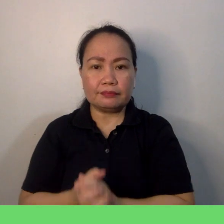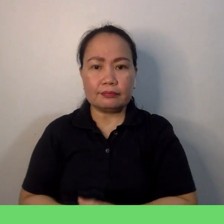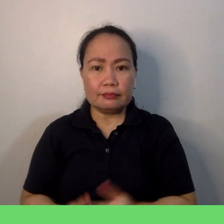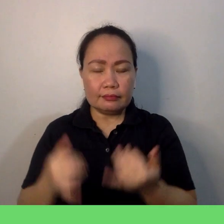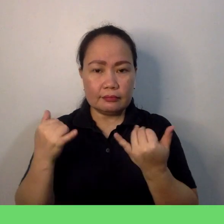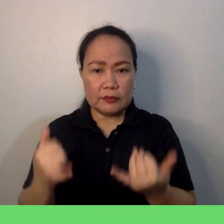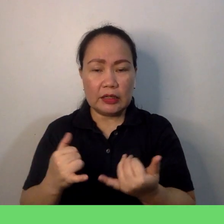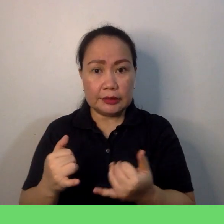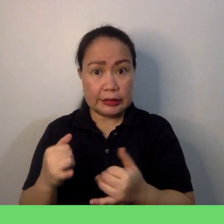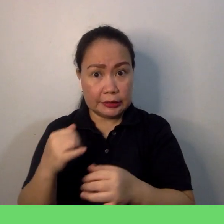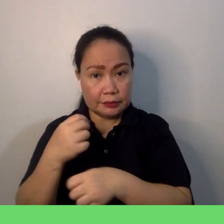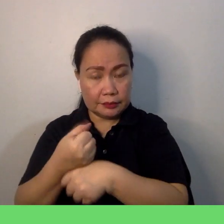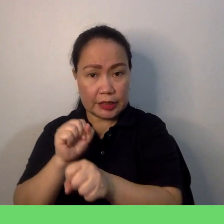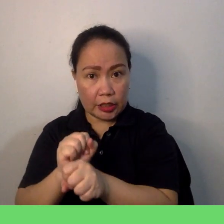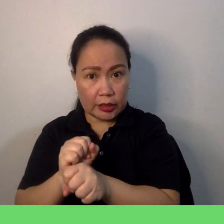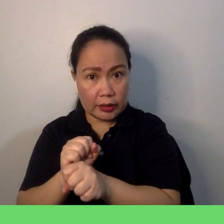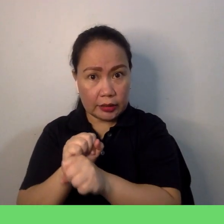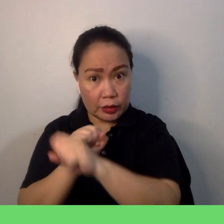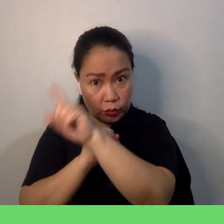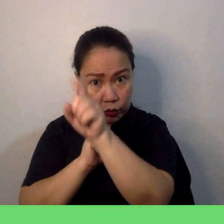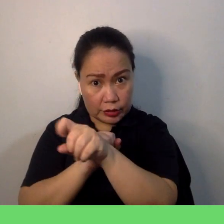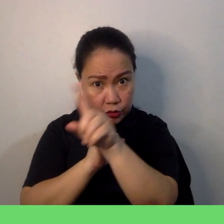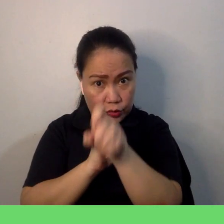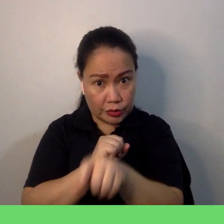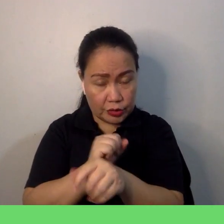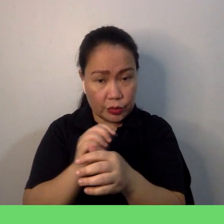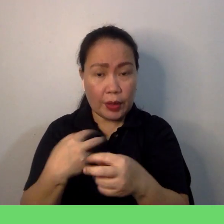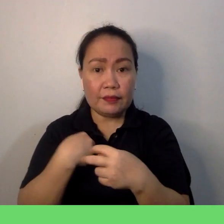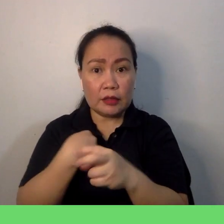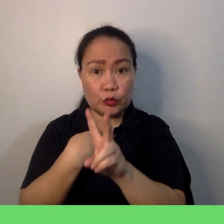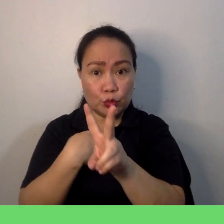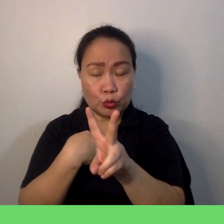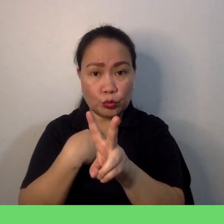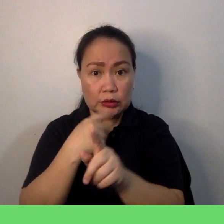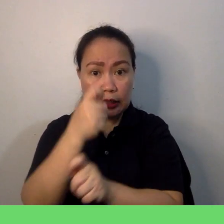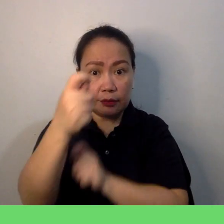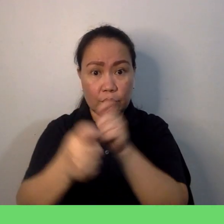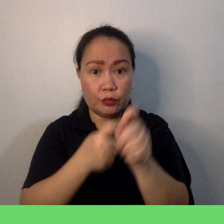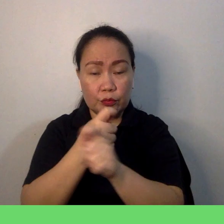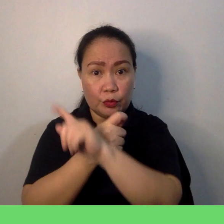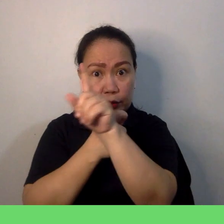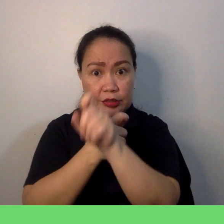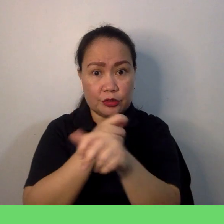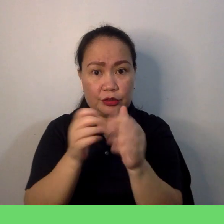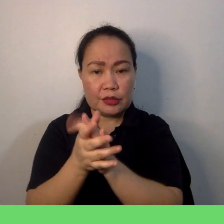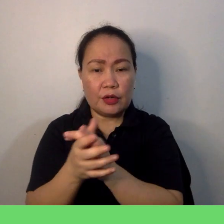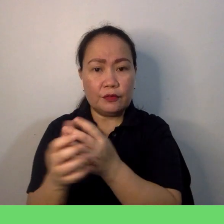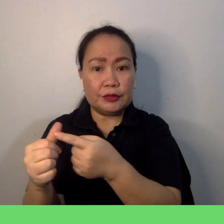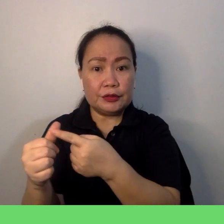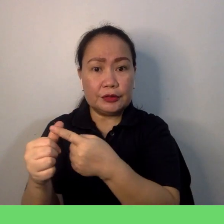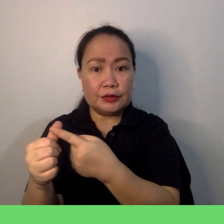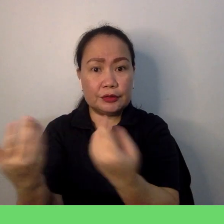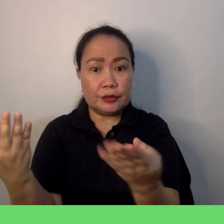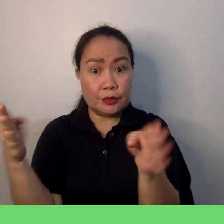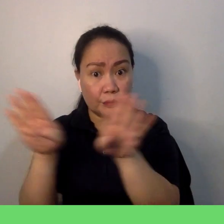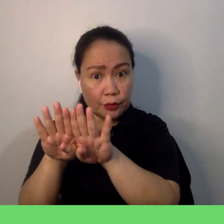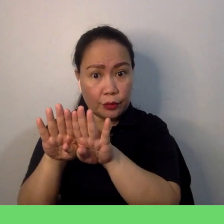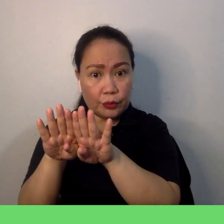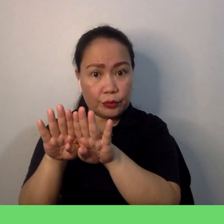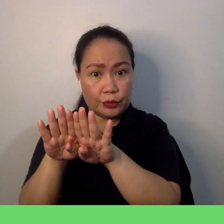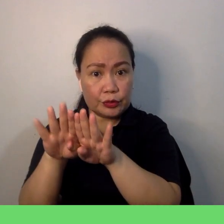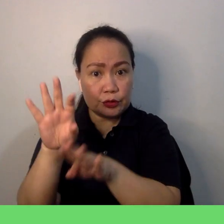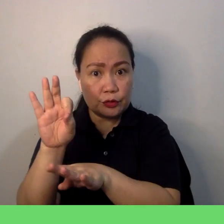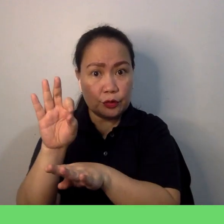Now, in formulating questionnaires, we have two types of question. First is the